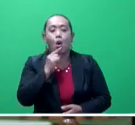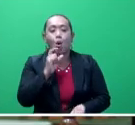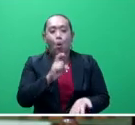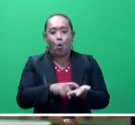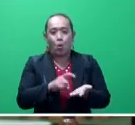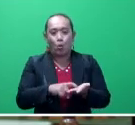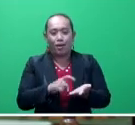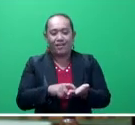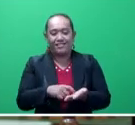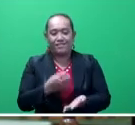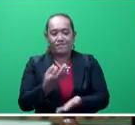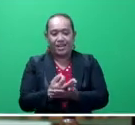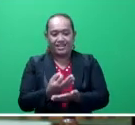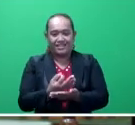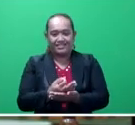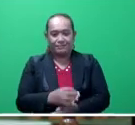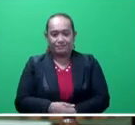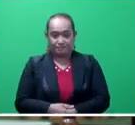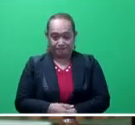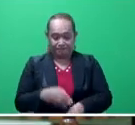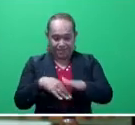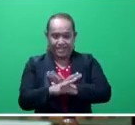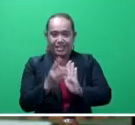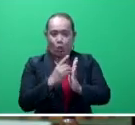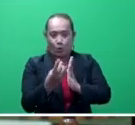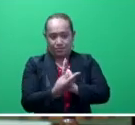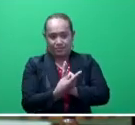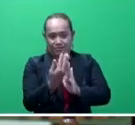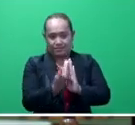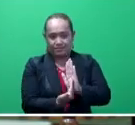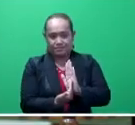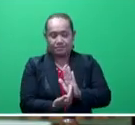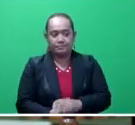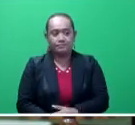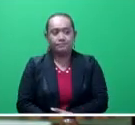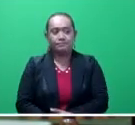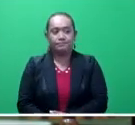in the 2020-2021 budget documents.